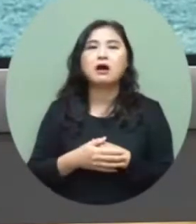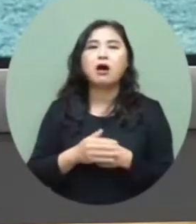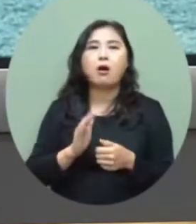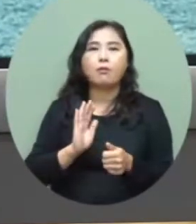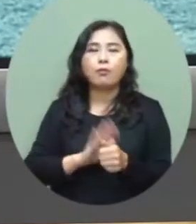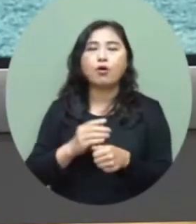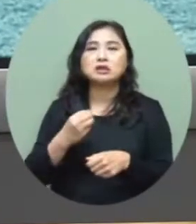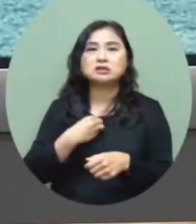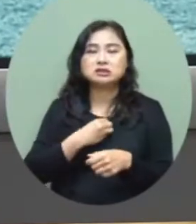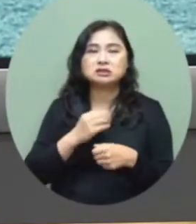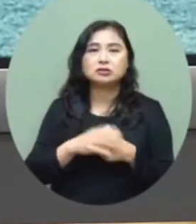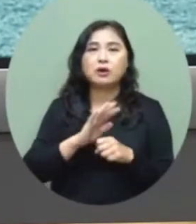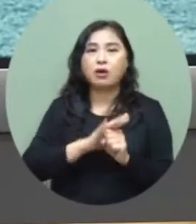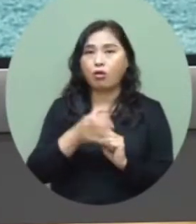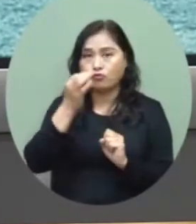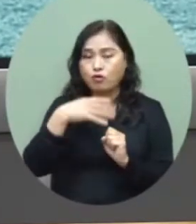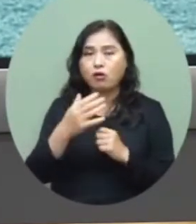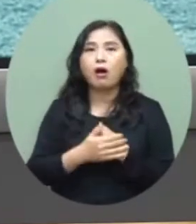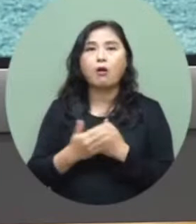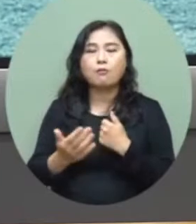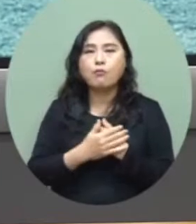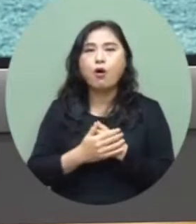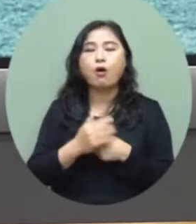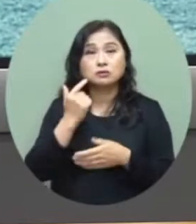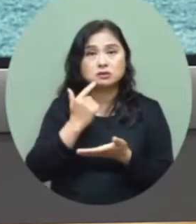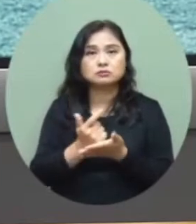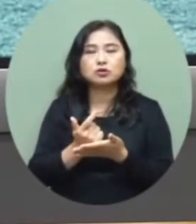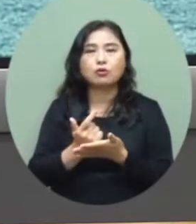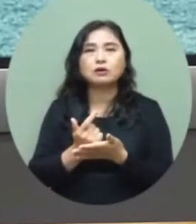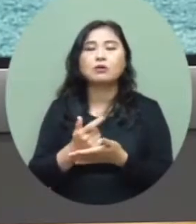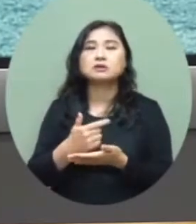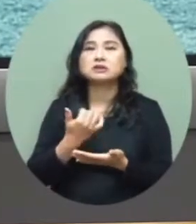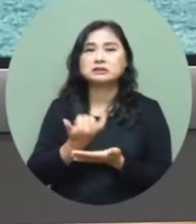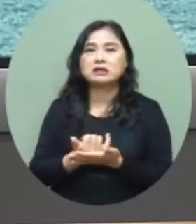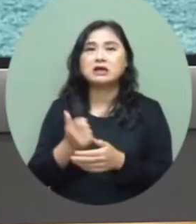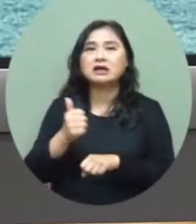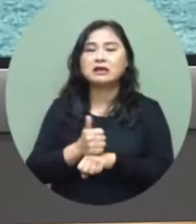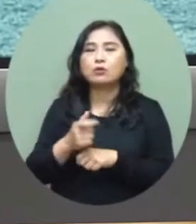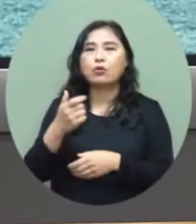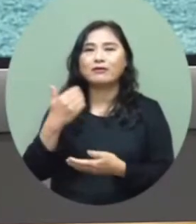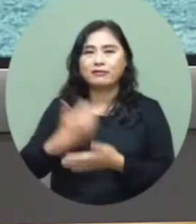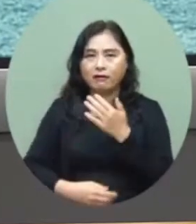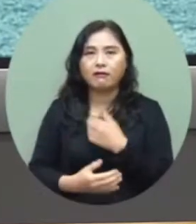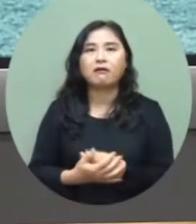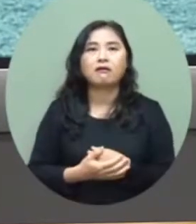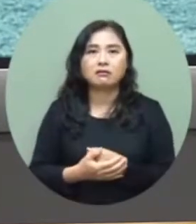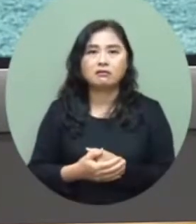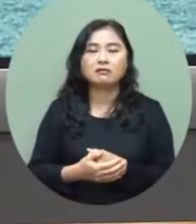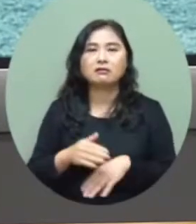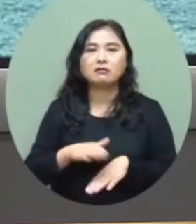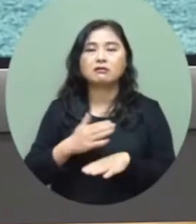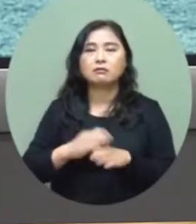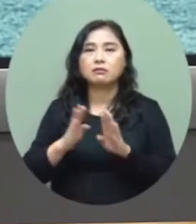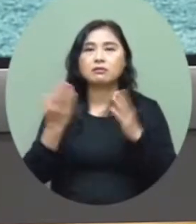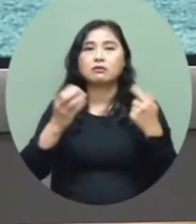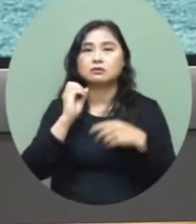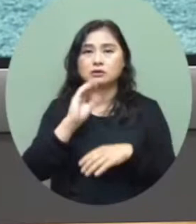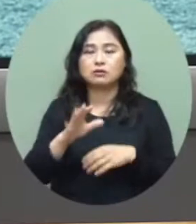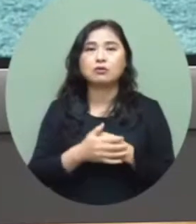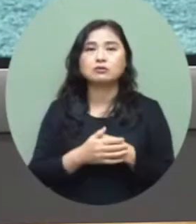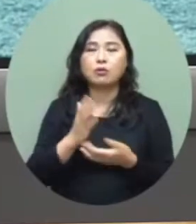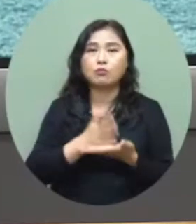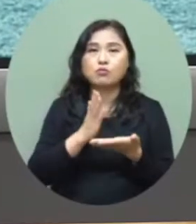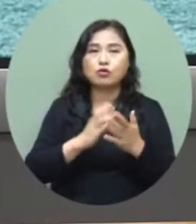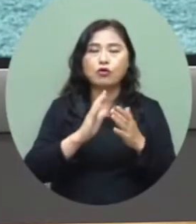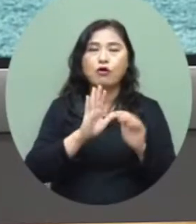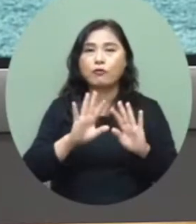For people with mild symptoms, especially those who are of a high